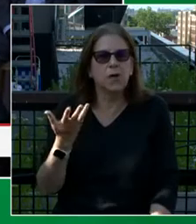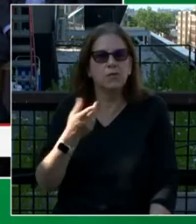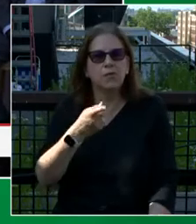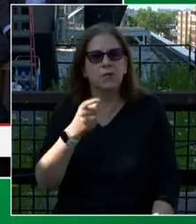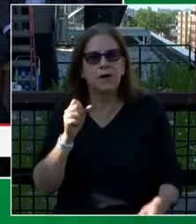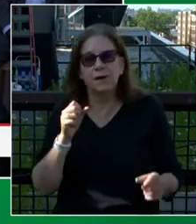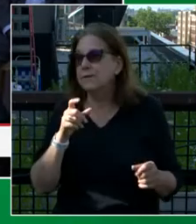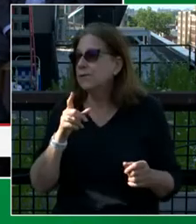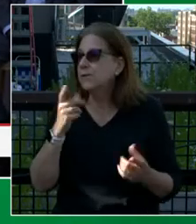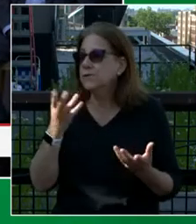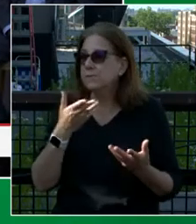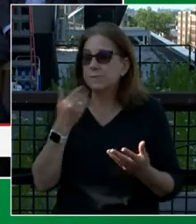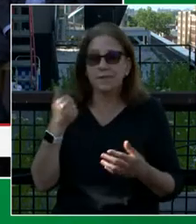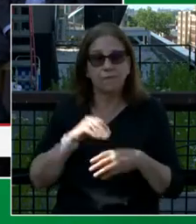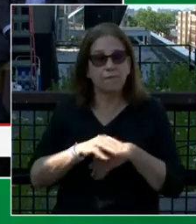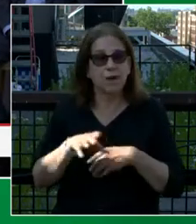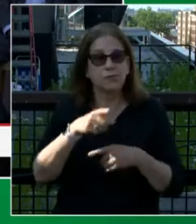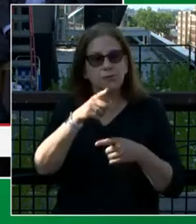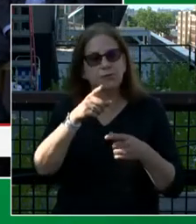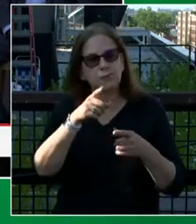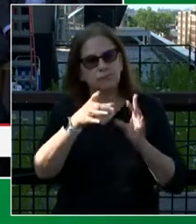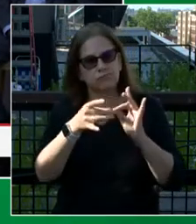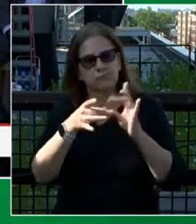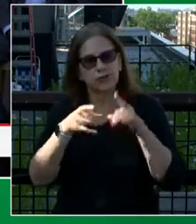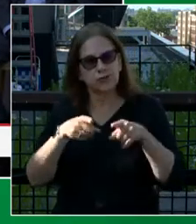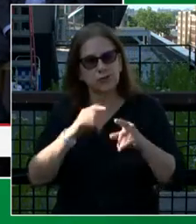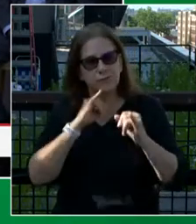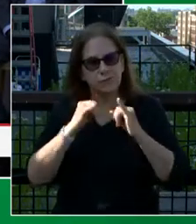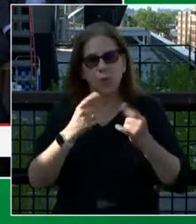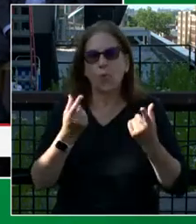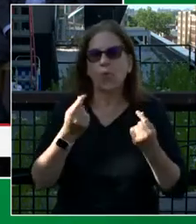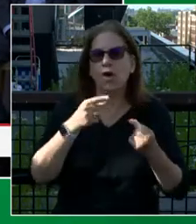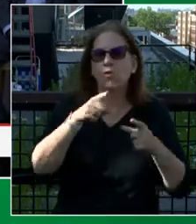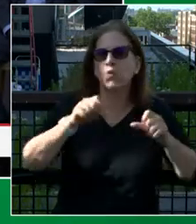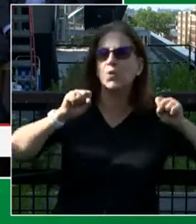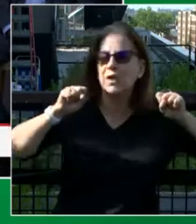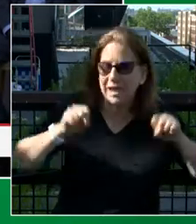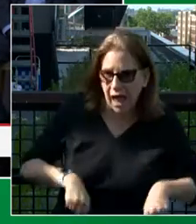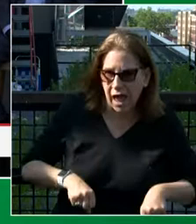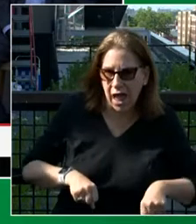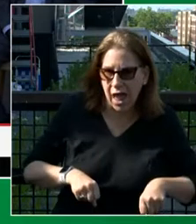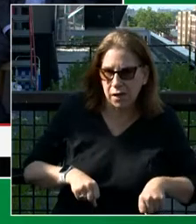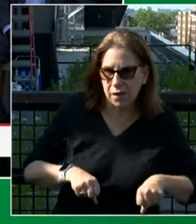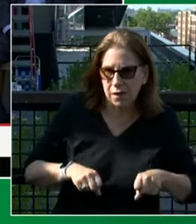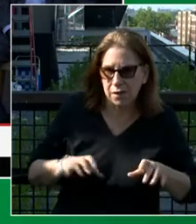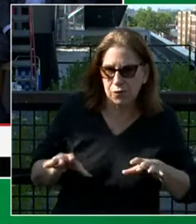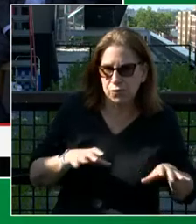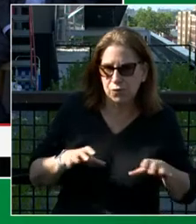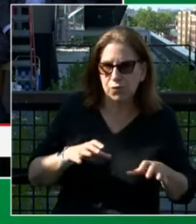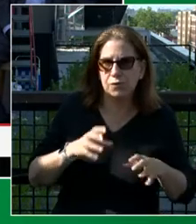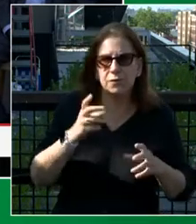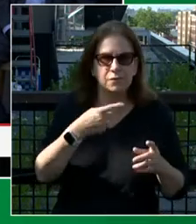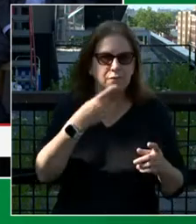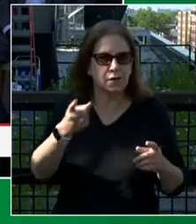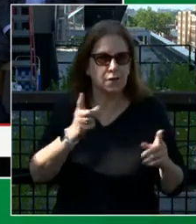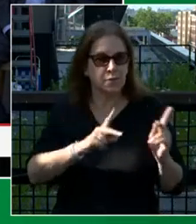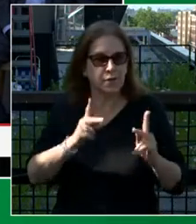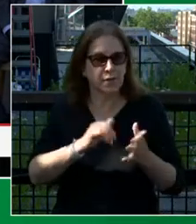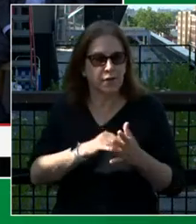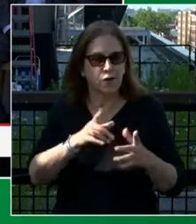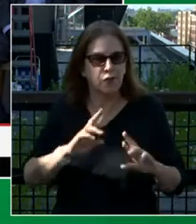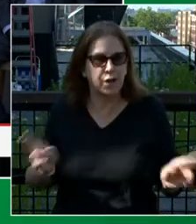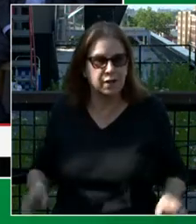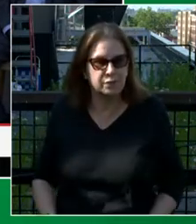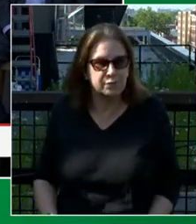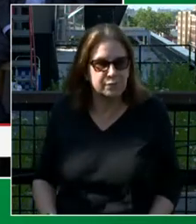Maybe we'll have a whole session on this about coaching folks through getting ready for that job interview, because a lot of people will be going out to do it soon. So with